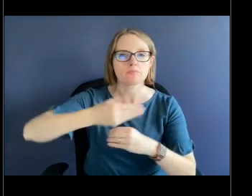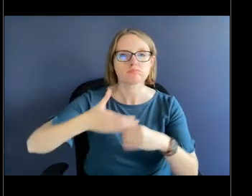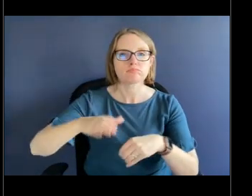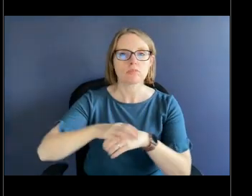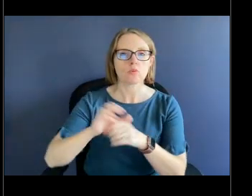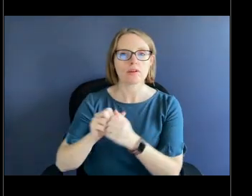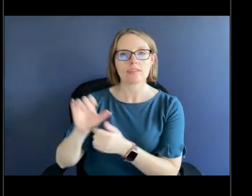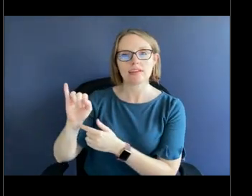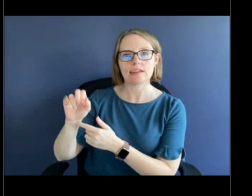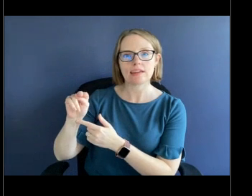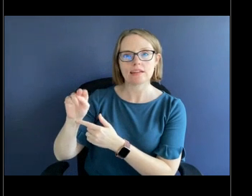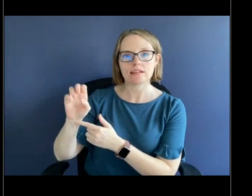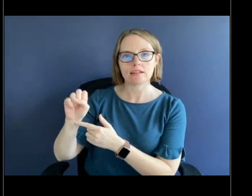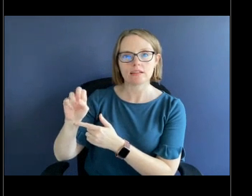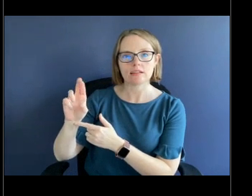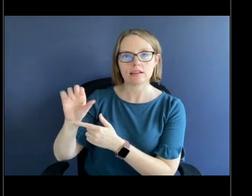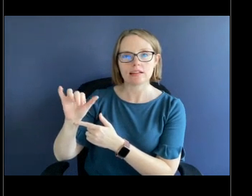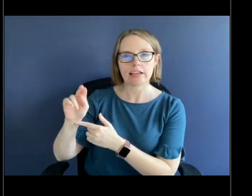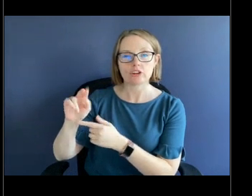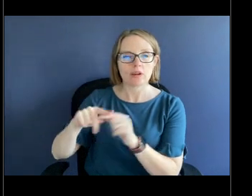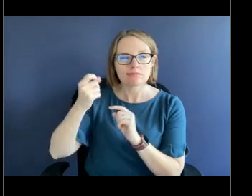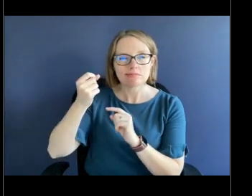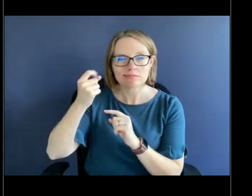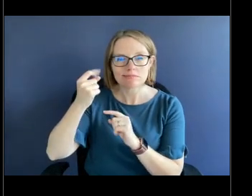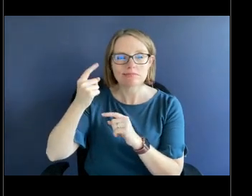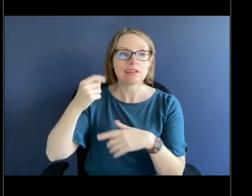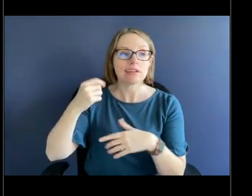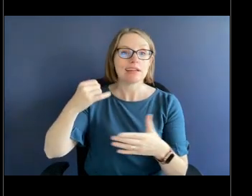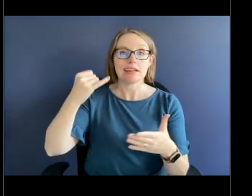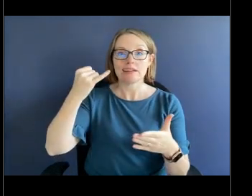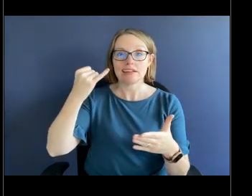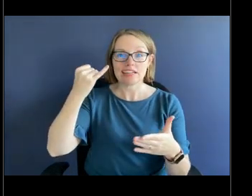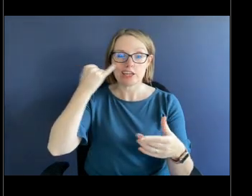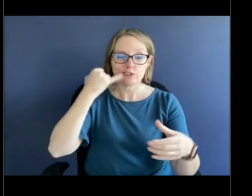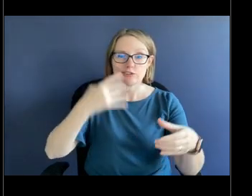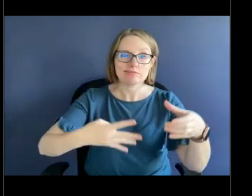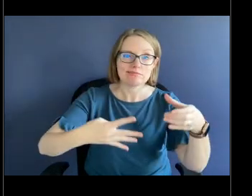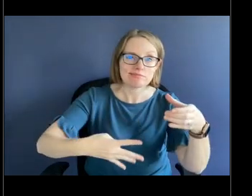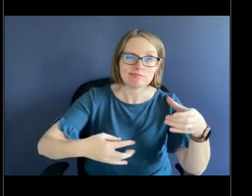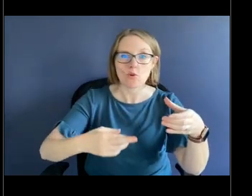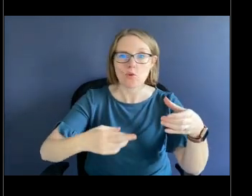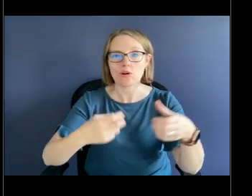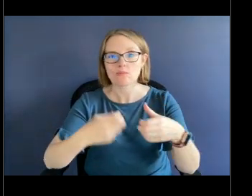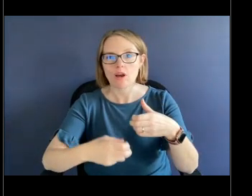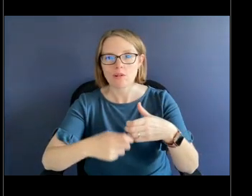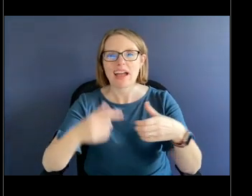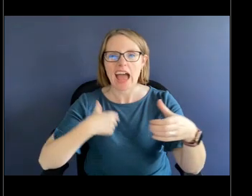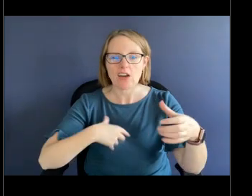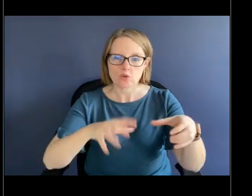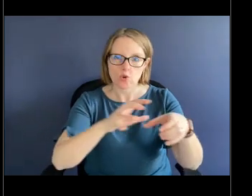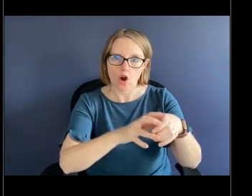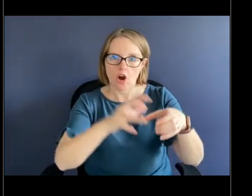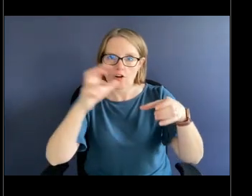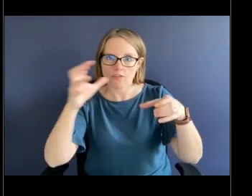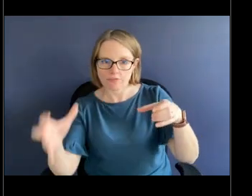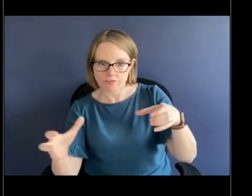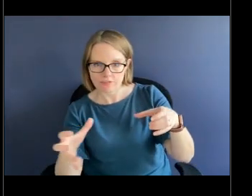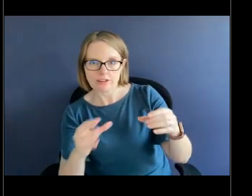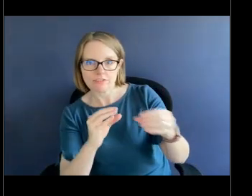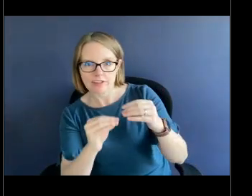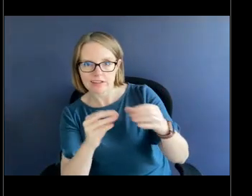be removed and reinstalled each time the plumbing is serviced. If the pipes